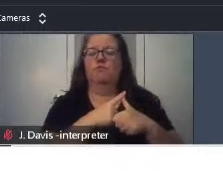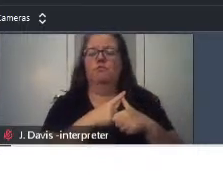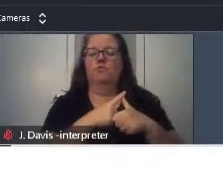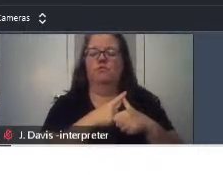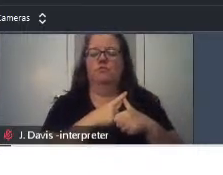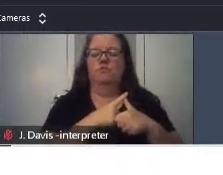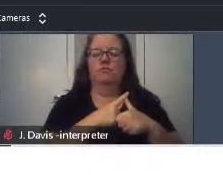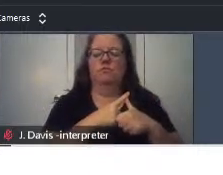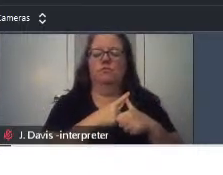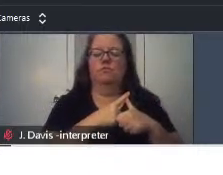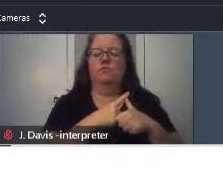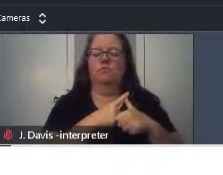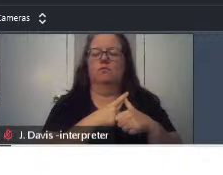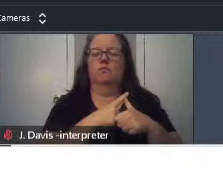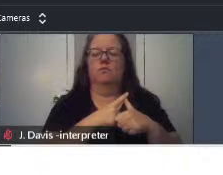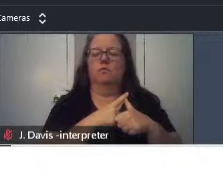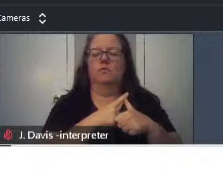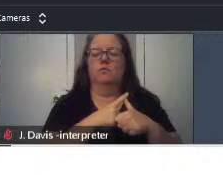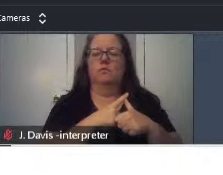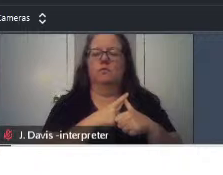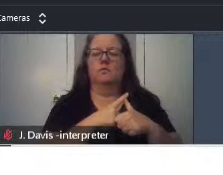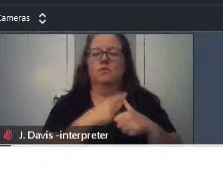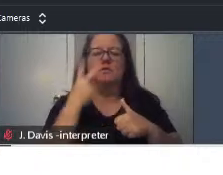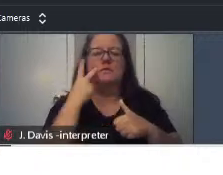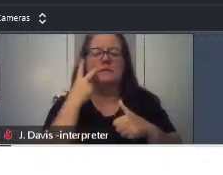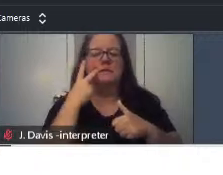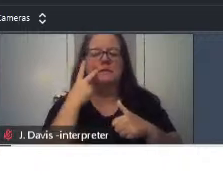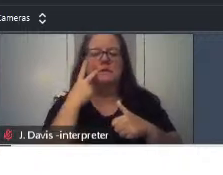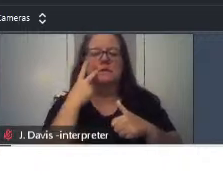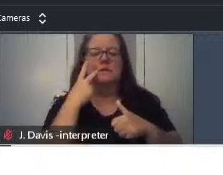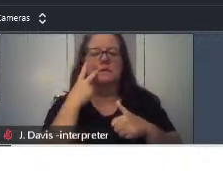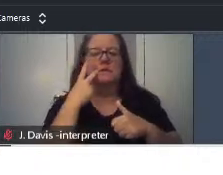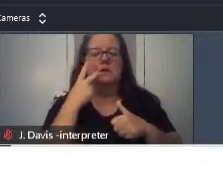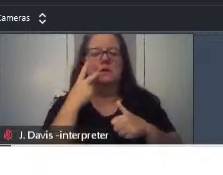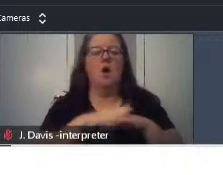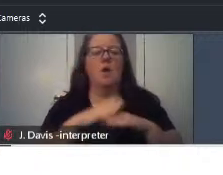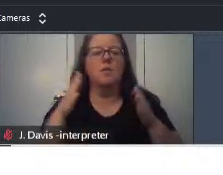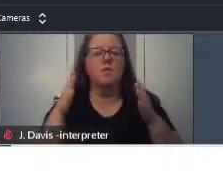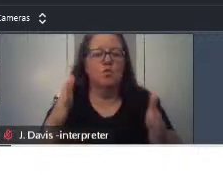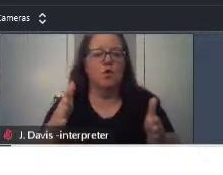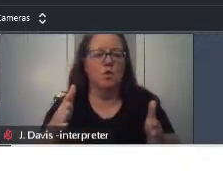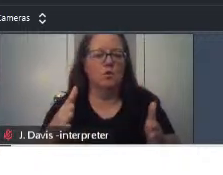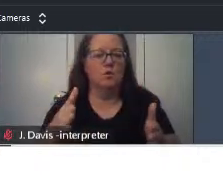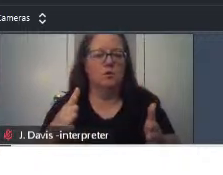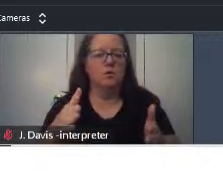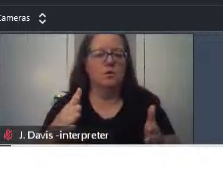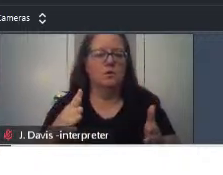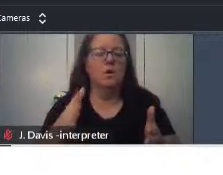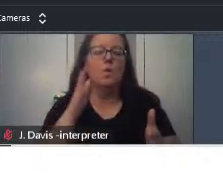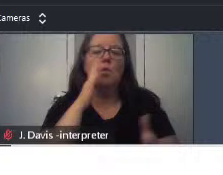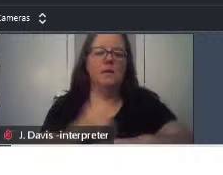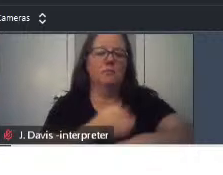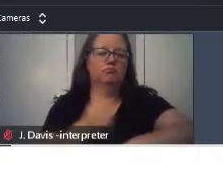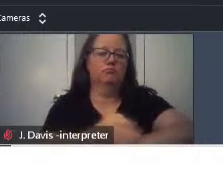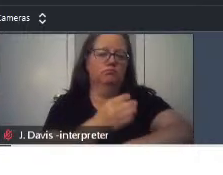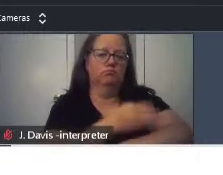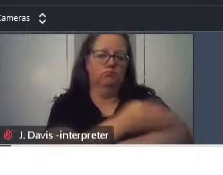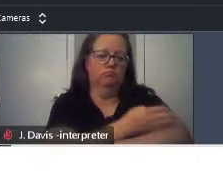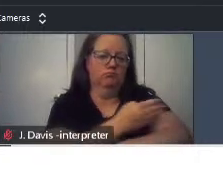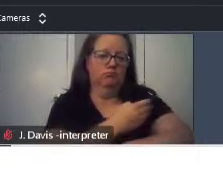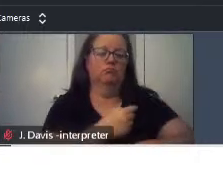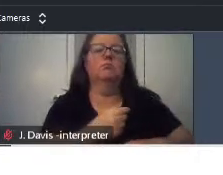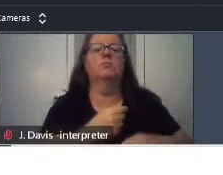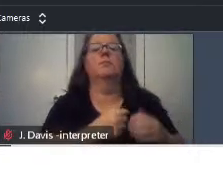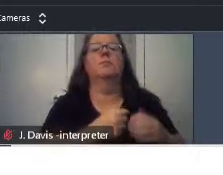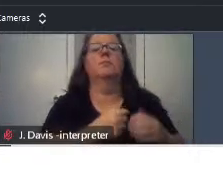streetscapes along existing streetscapes that you see along the roadways as photographed will be improved.